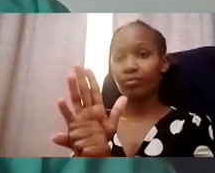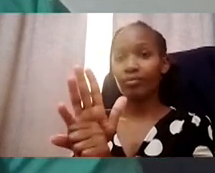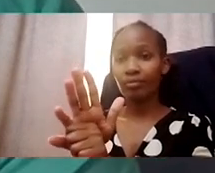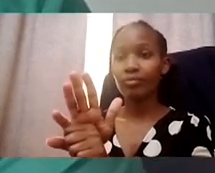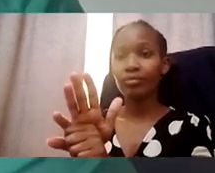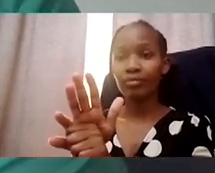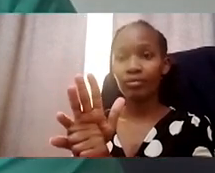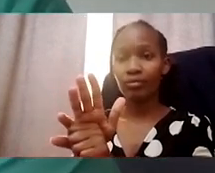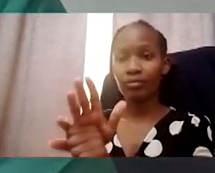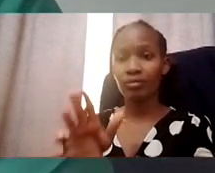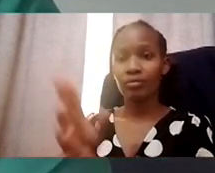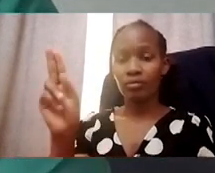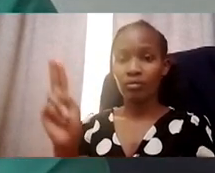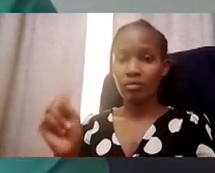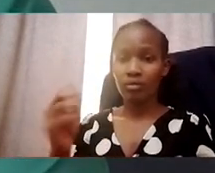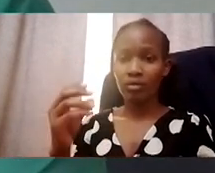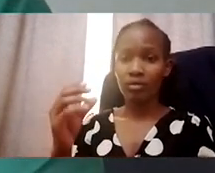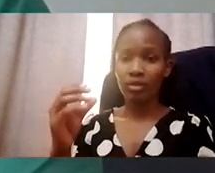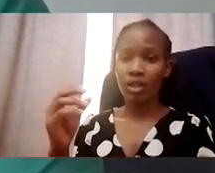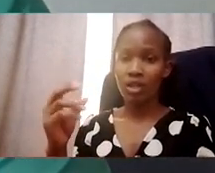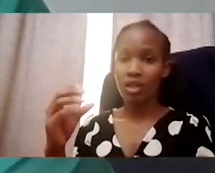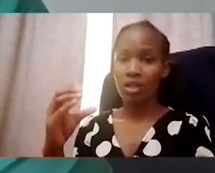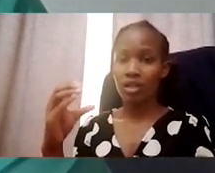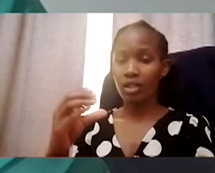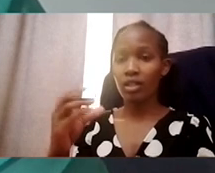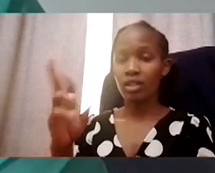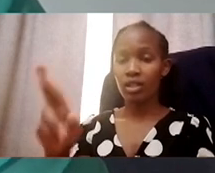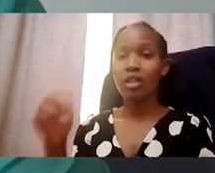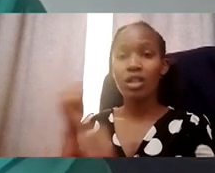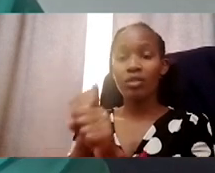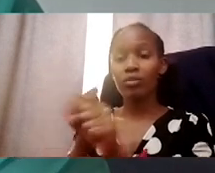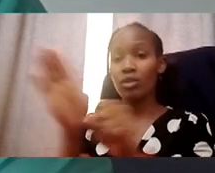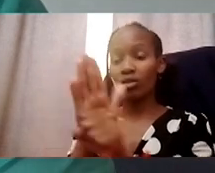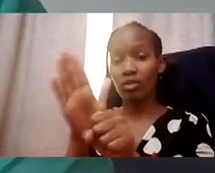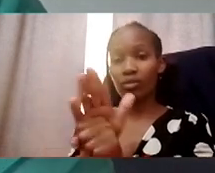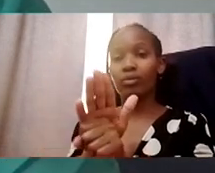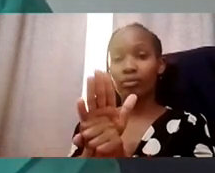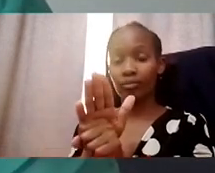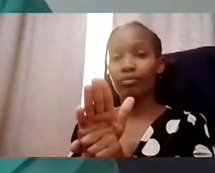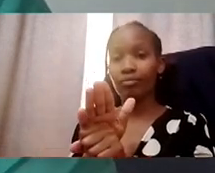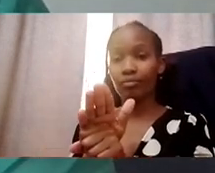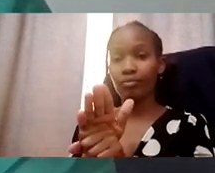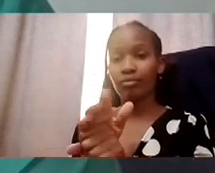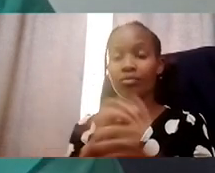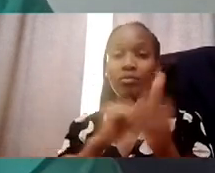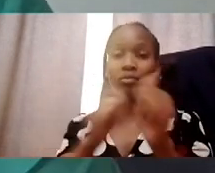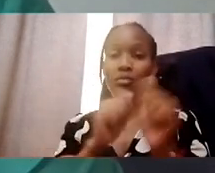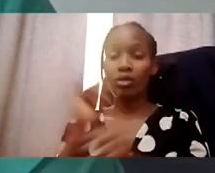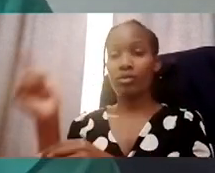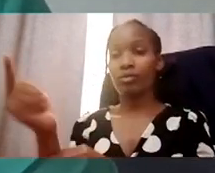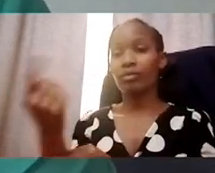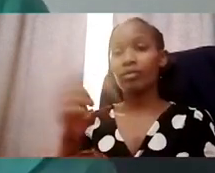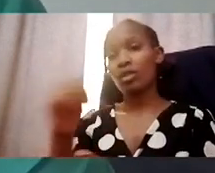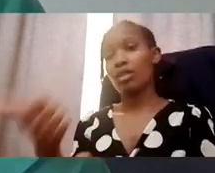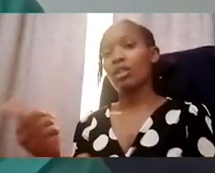UNHCR, of course, works with so many world bodies in sports. Actually, World Athletics is one of them. IOC, International Olympic